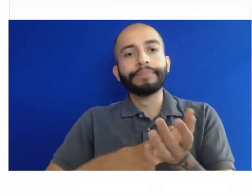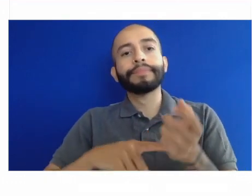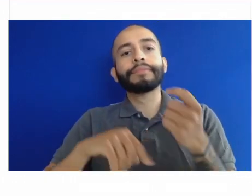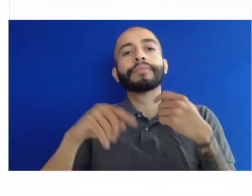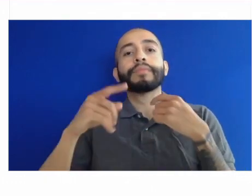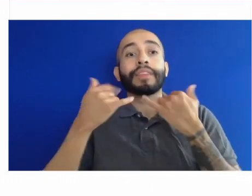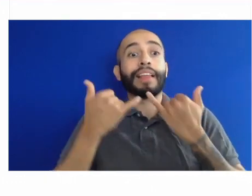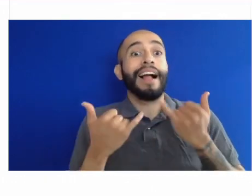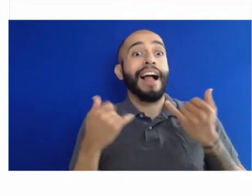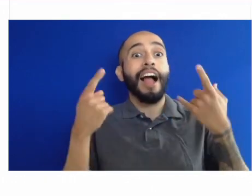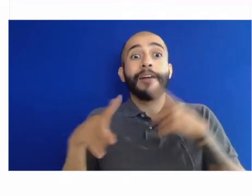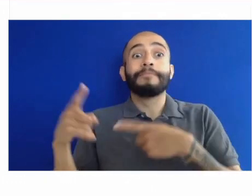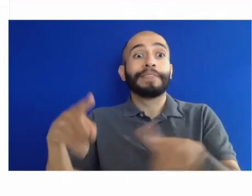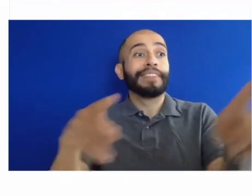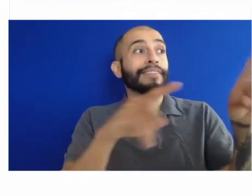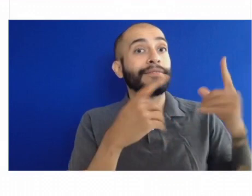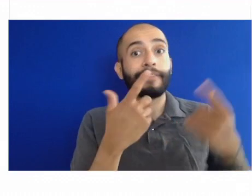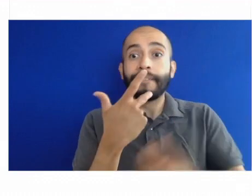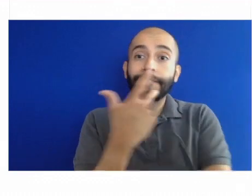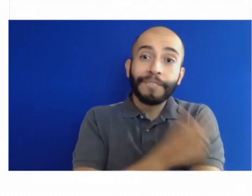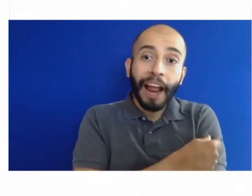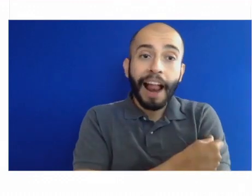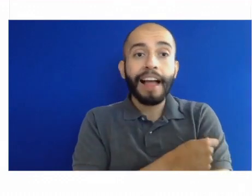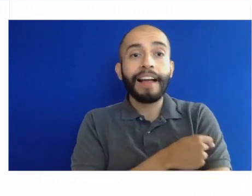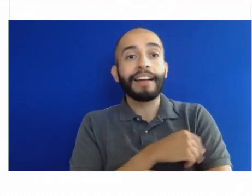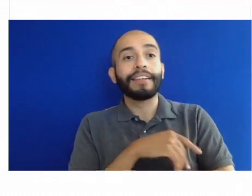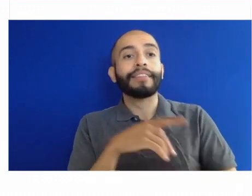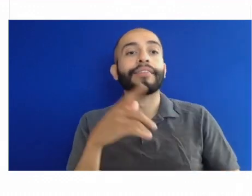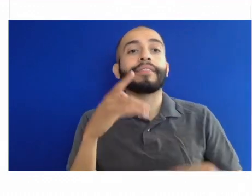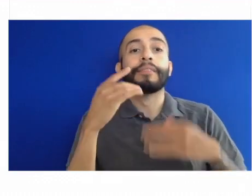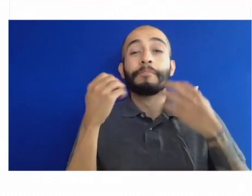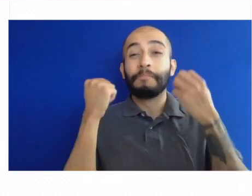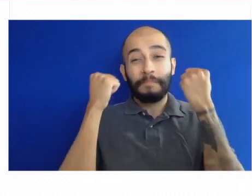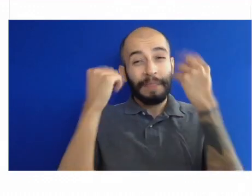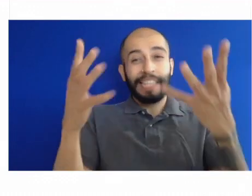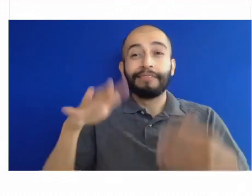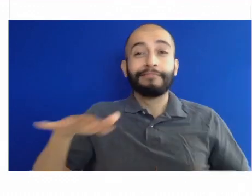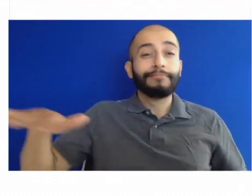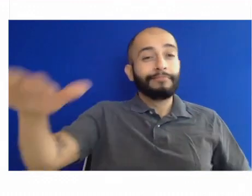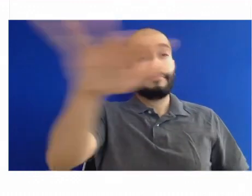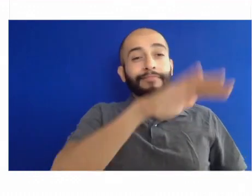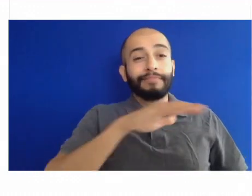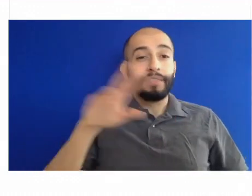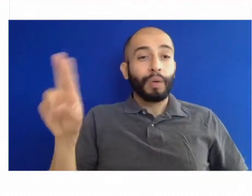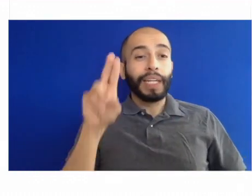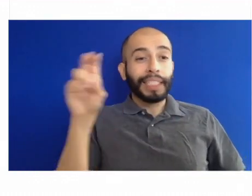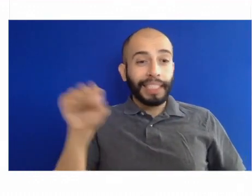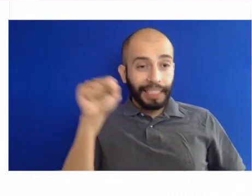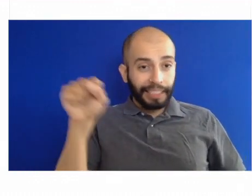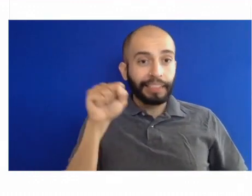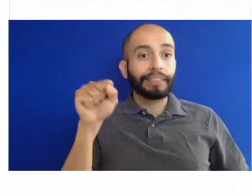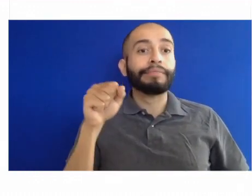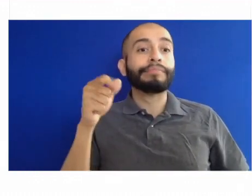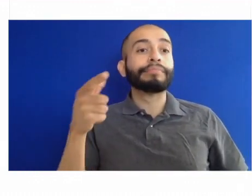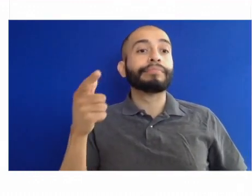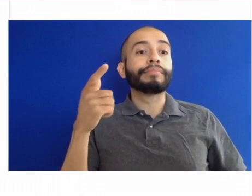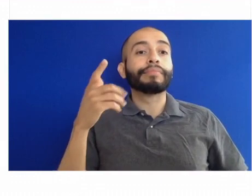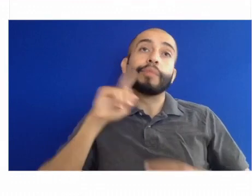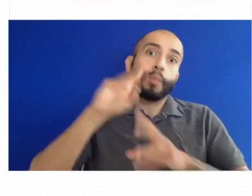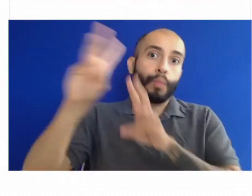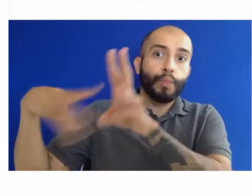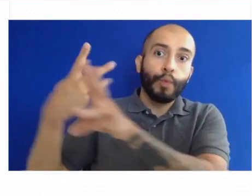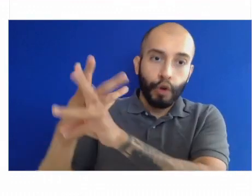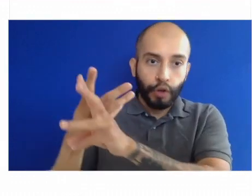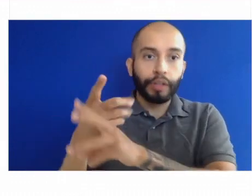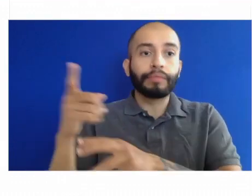American public, for that matter, of the world, would say COVID's not that big of a deal. Most of us had mild colds. We had, whatever. And